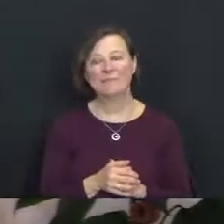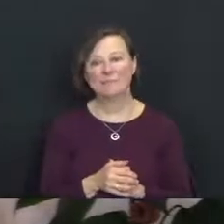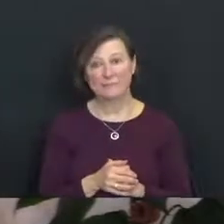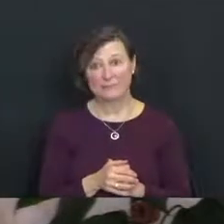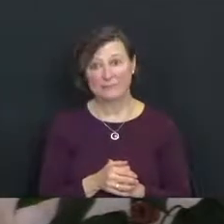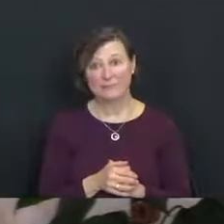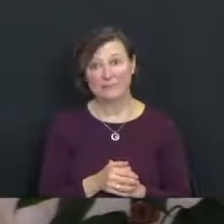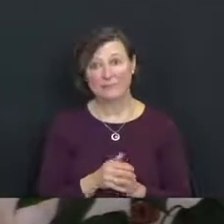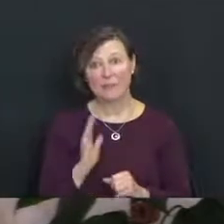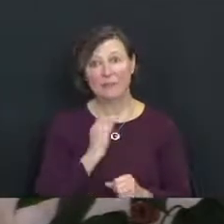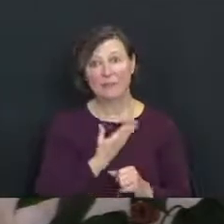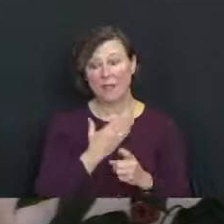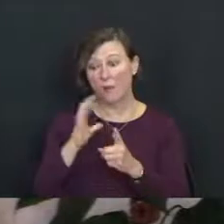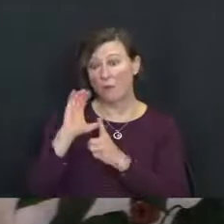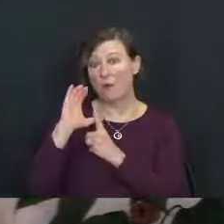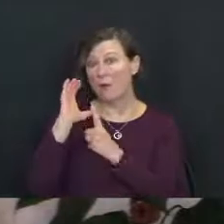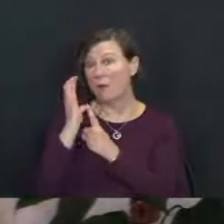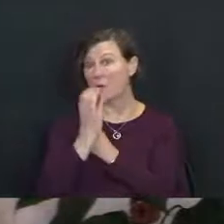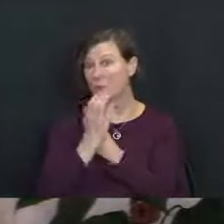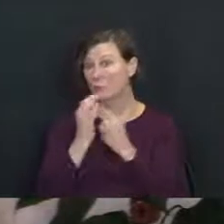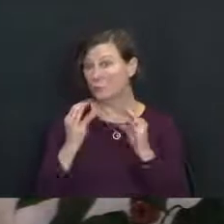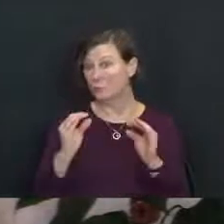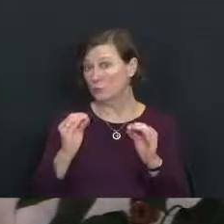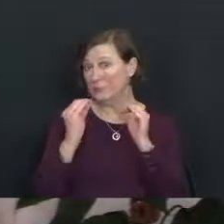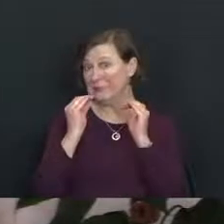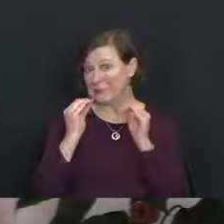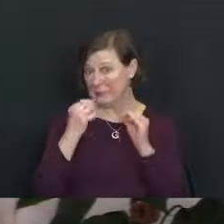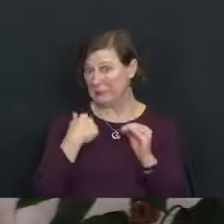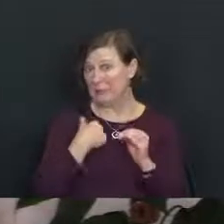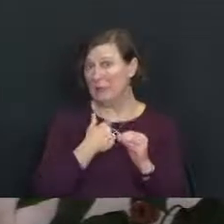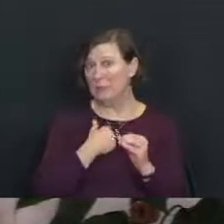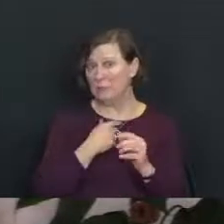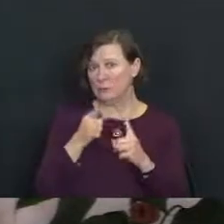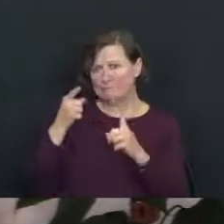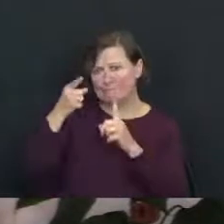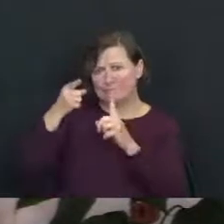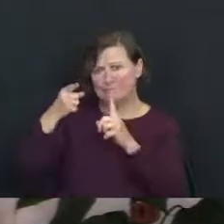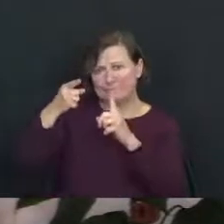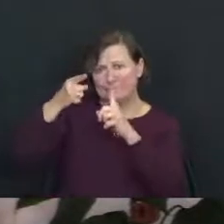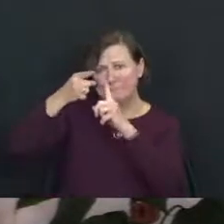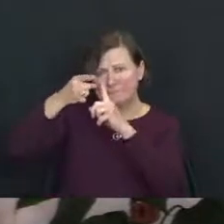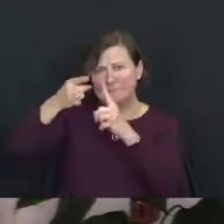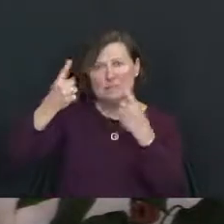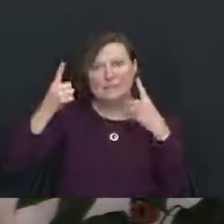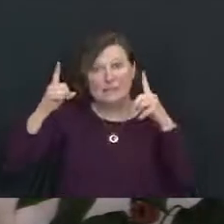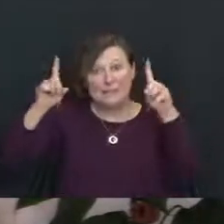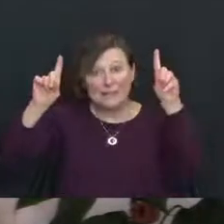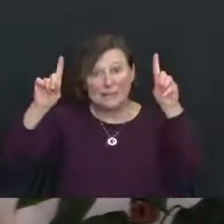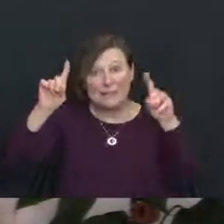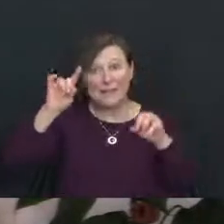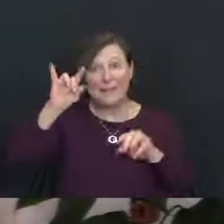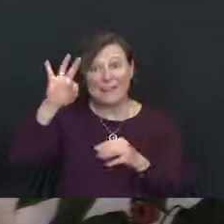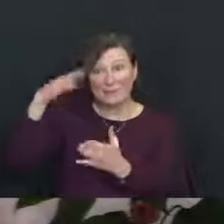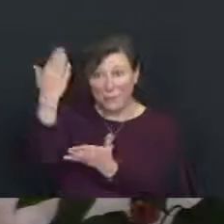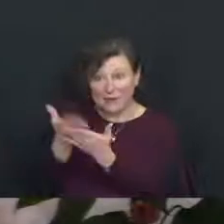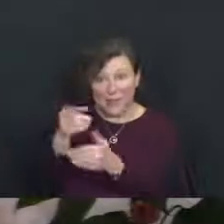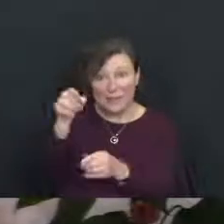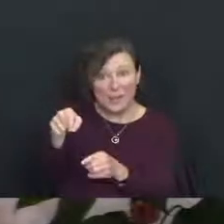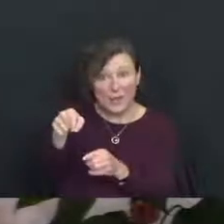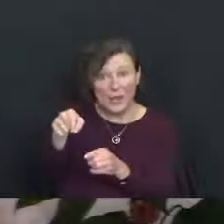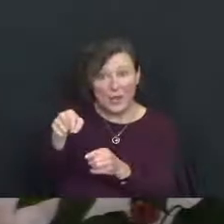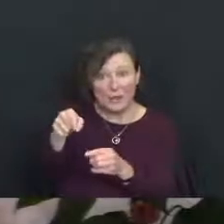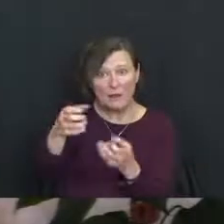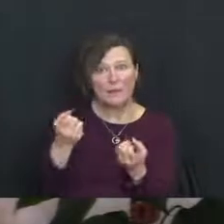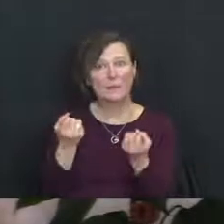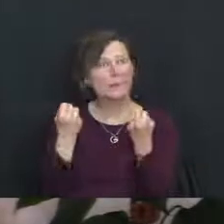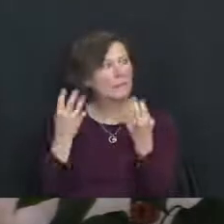Our culture teaches us to strive for individual success. But if and when you get there, many have discovered